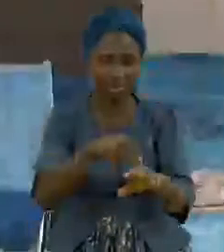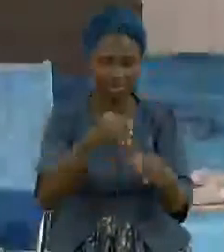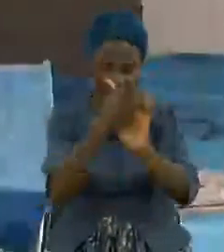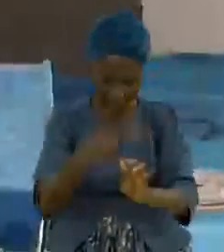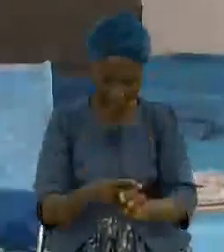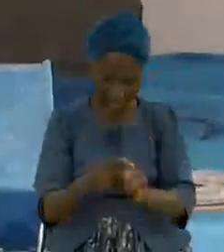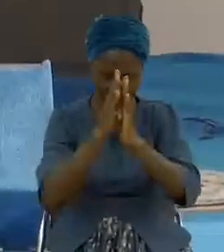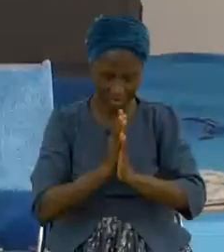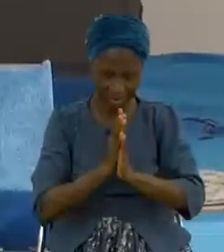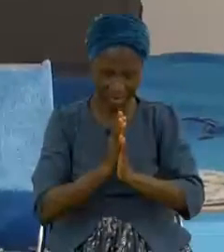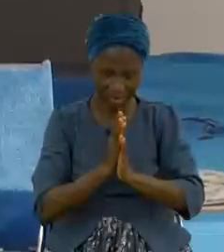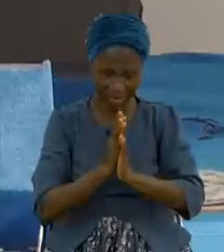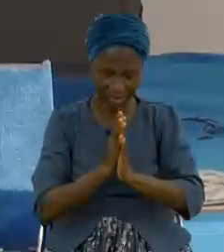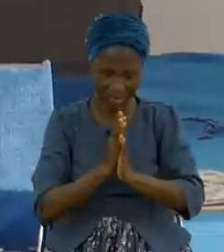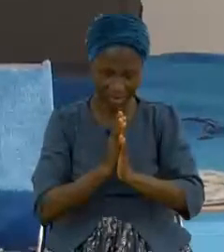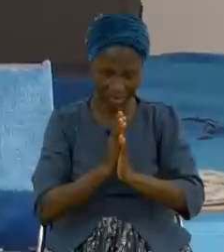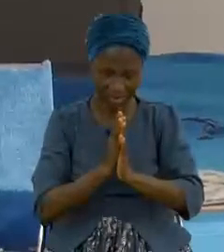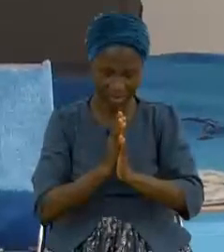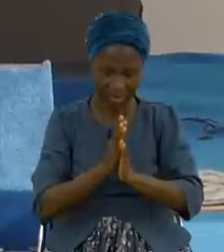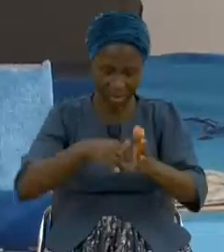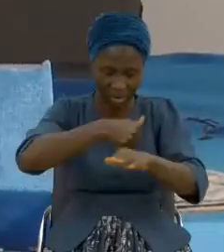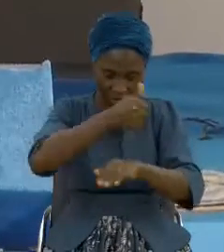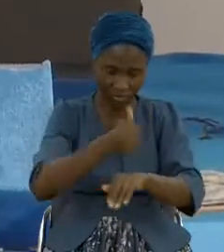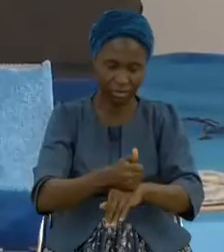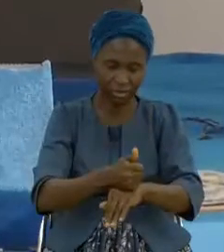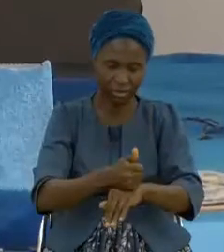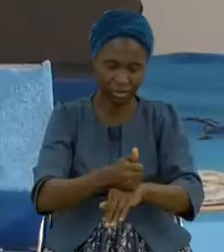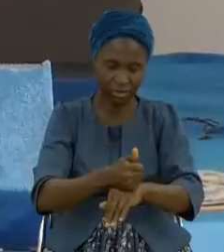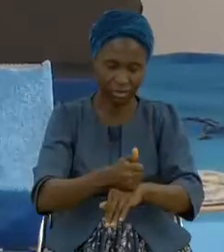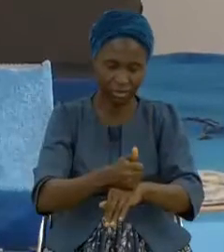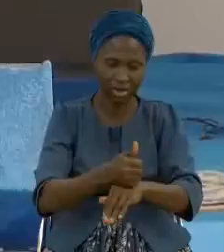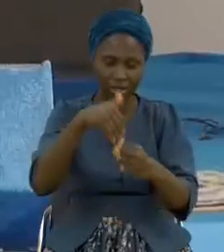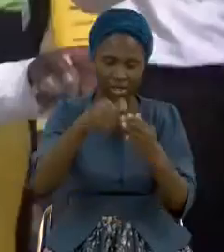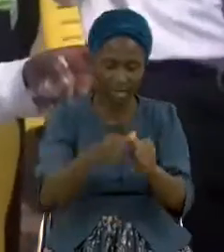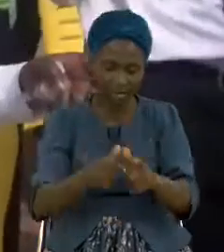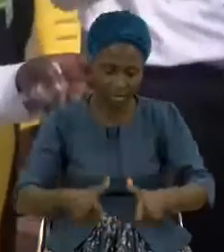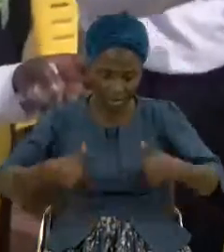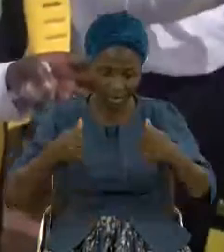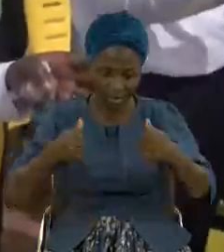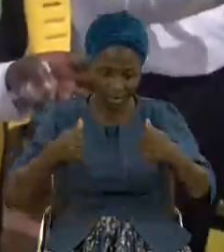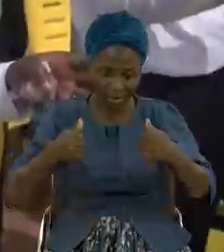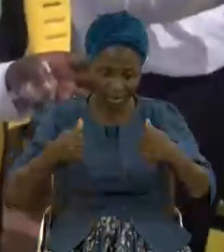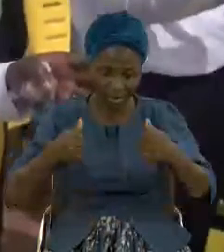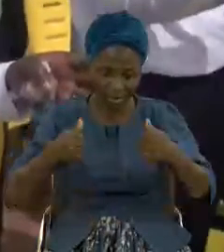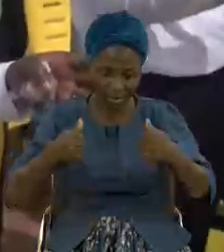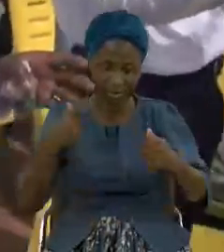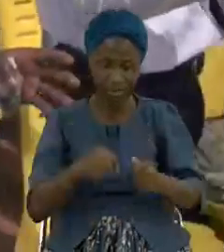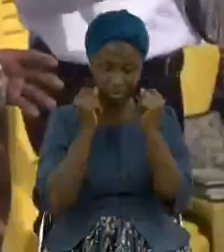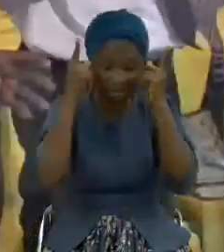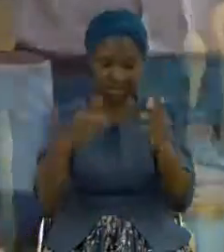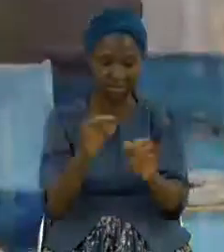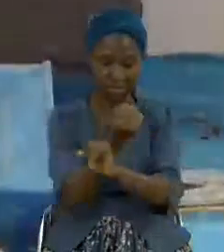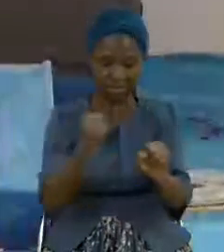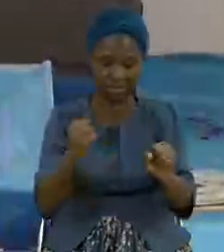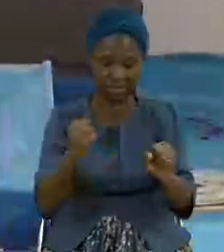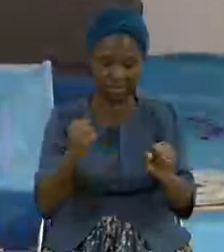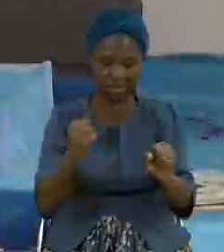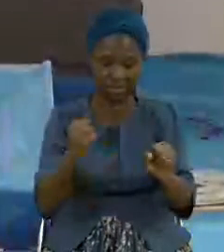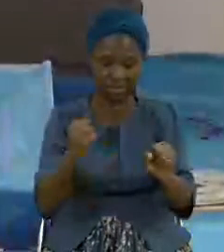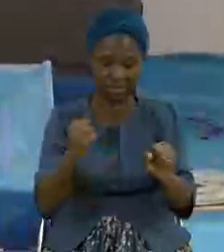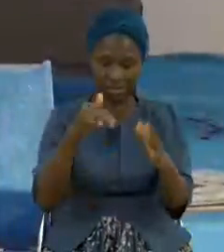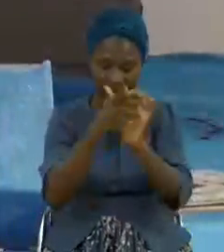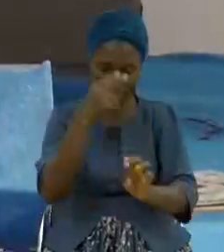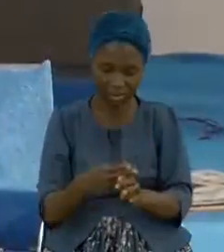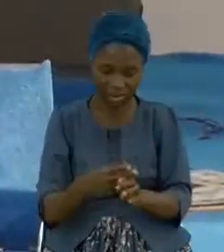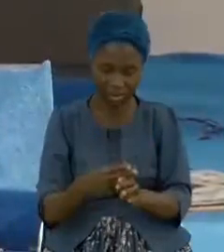Confirm in every life the marvels of salvation. The medicine for